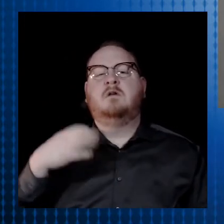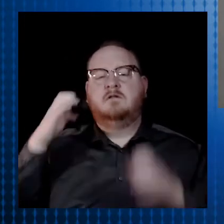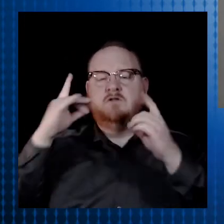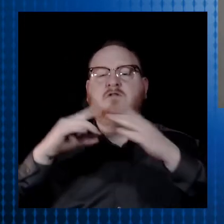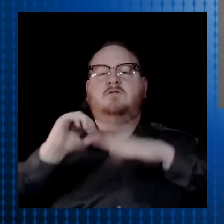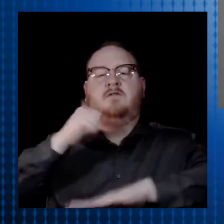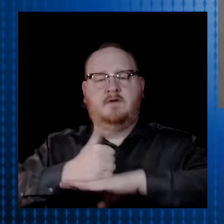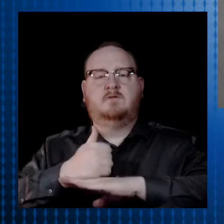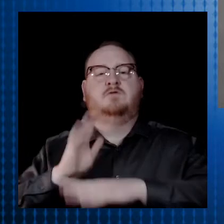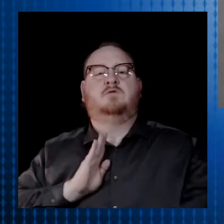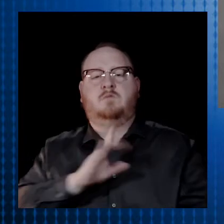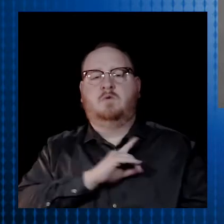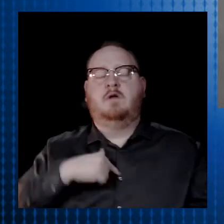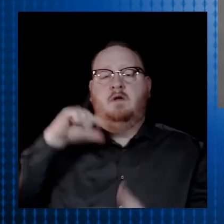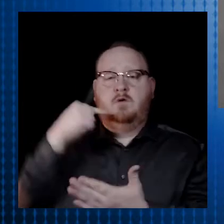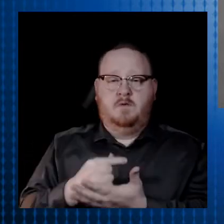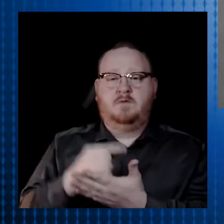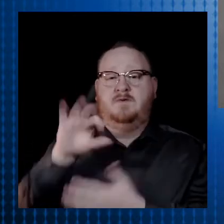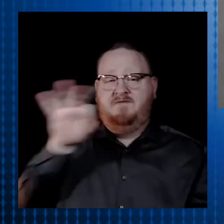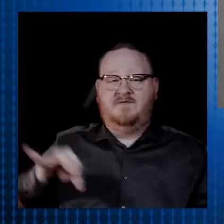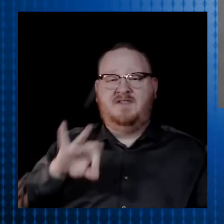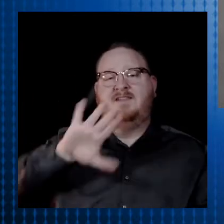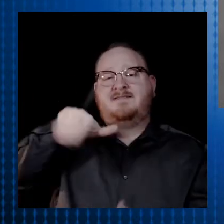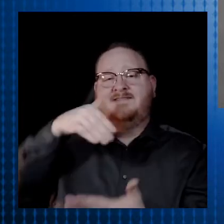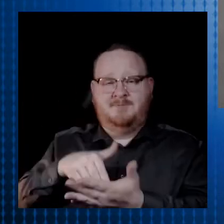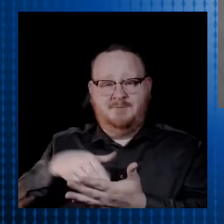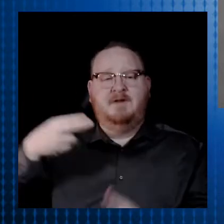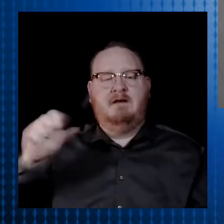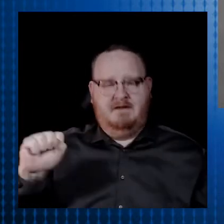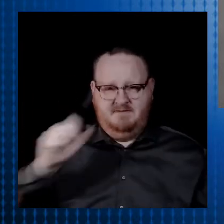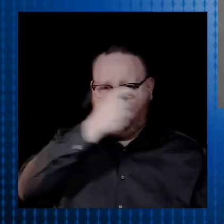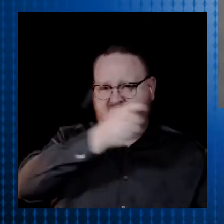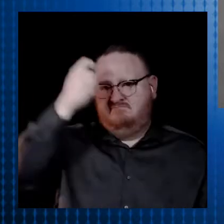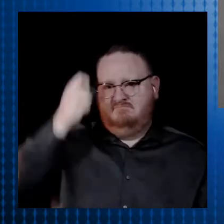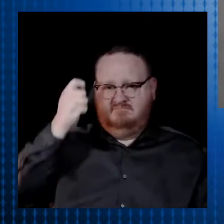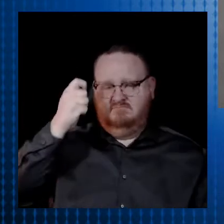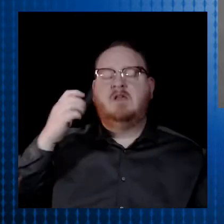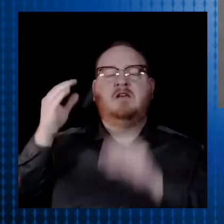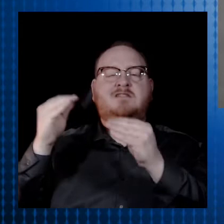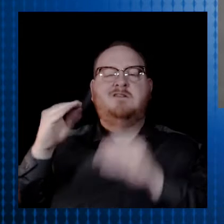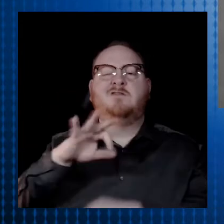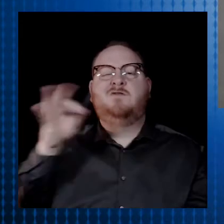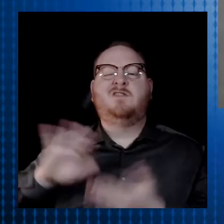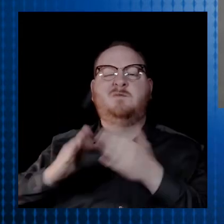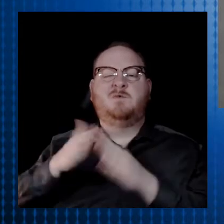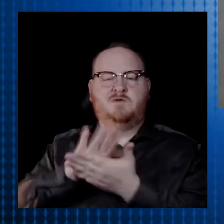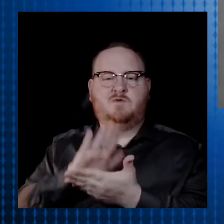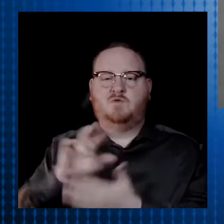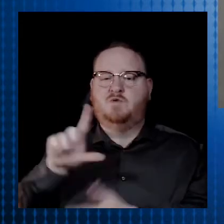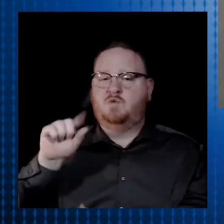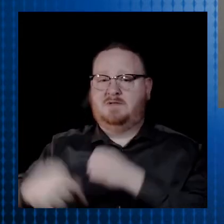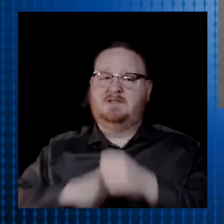Flint Central High School, and I taught in the Flint Community Schools for 20